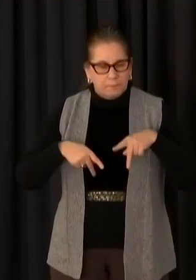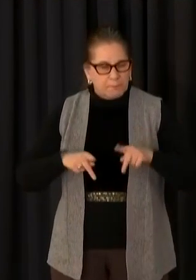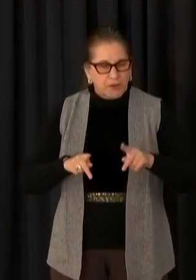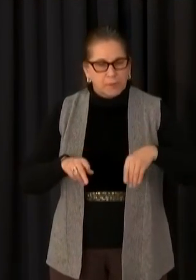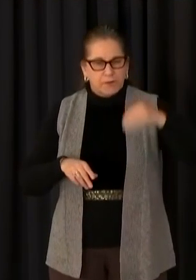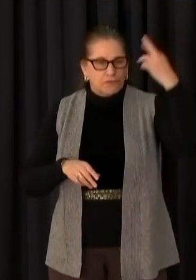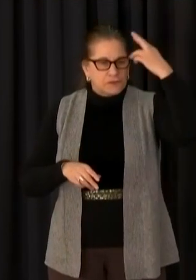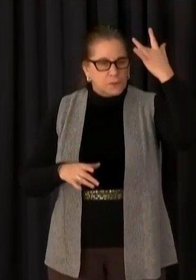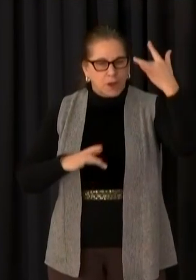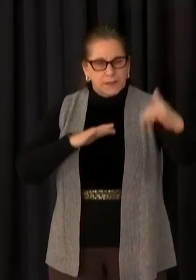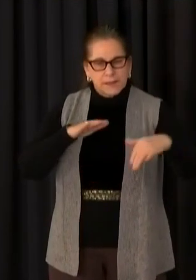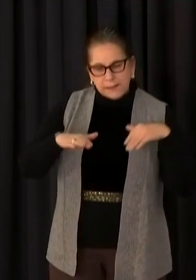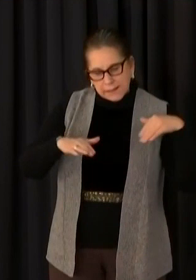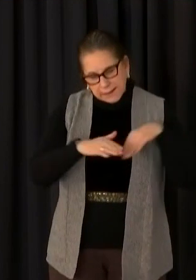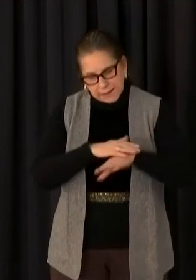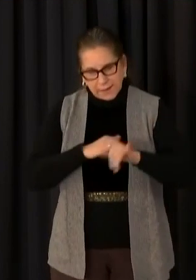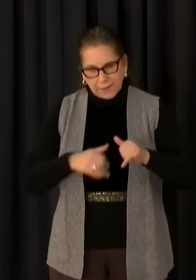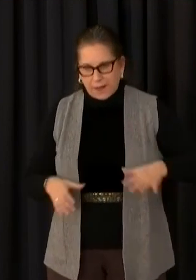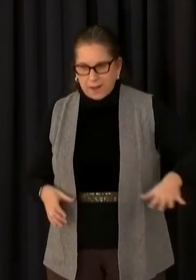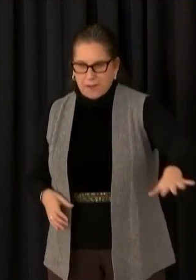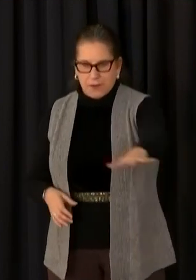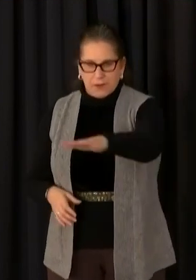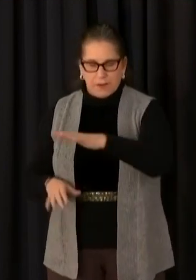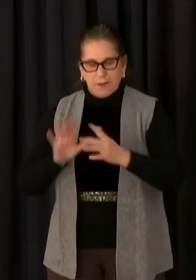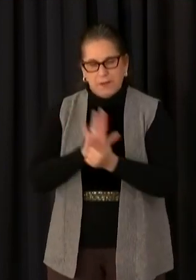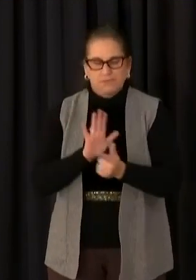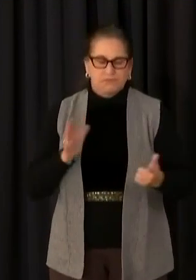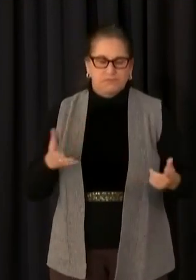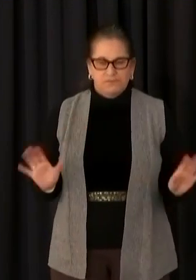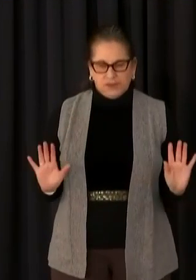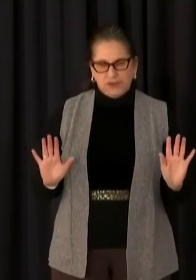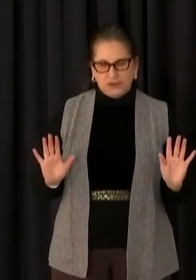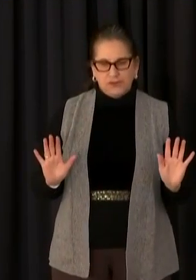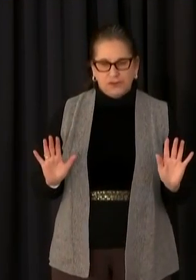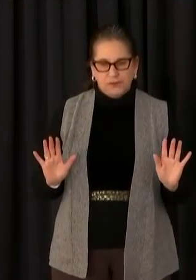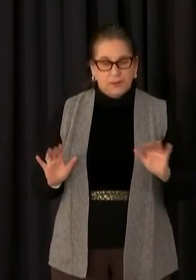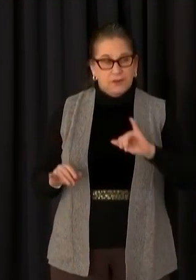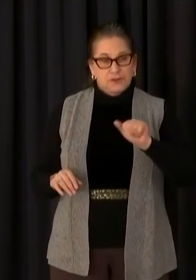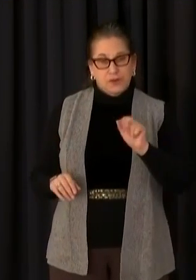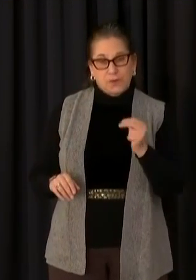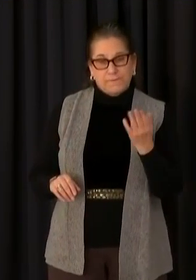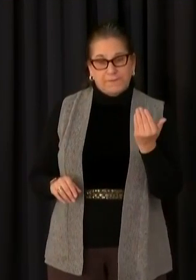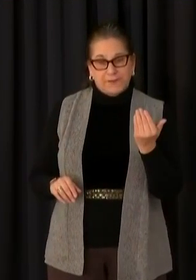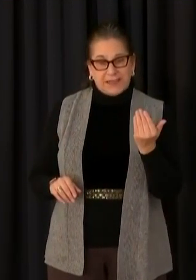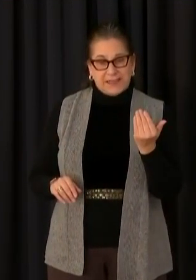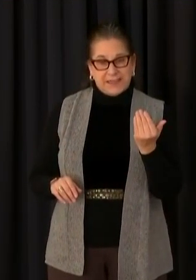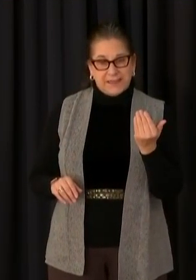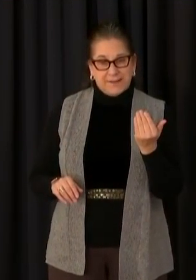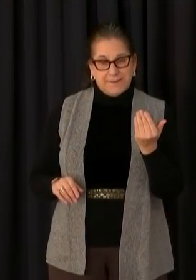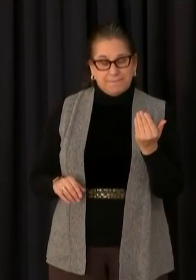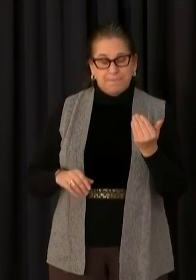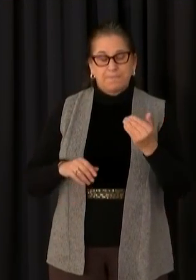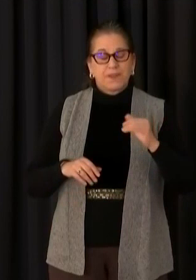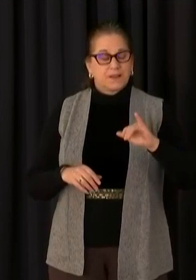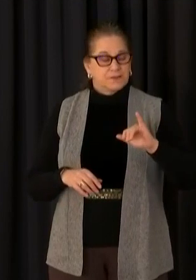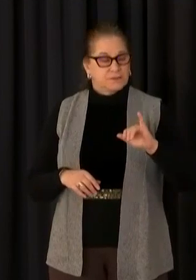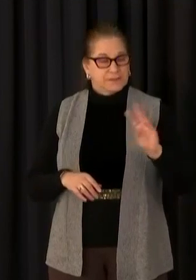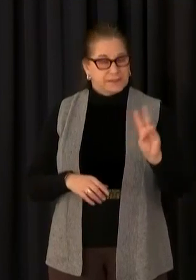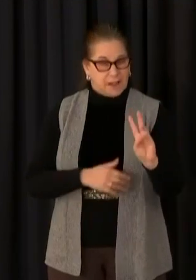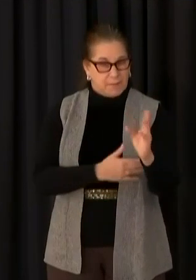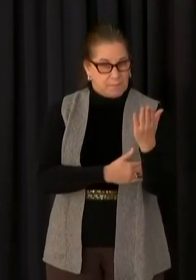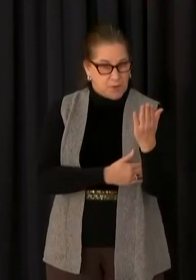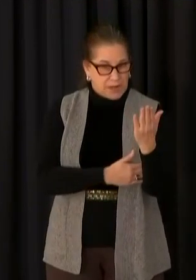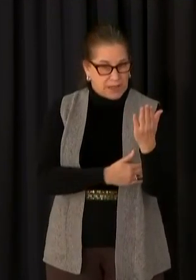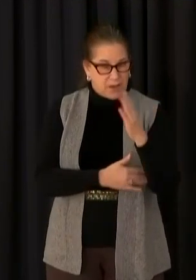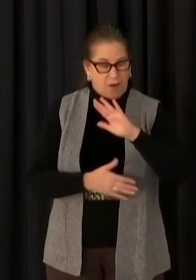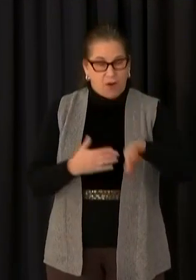Service beginning 6 a.m. on Friday the 15th. All parking garages in the restricted zones will be blocked